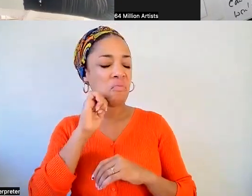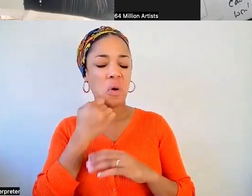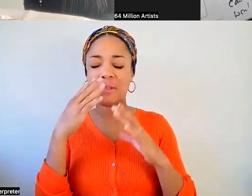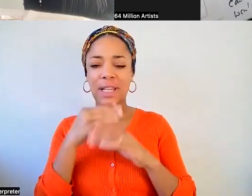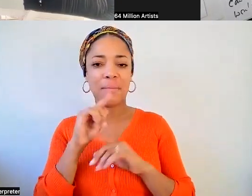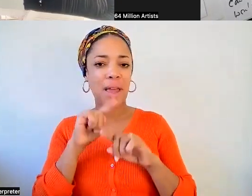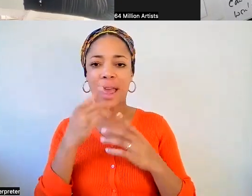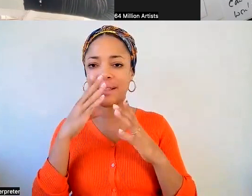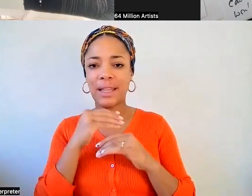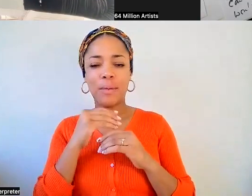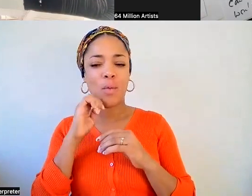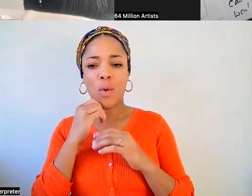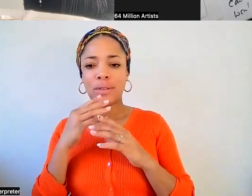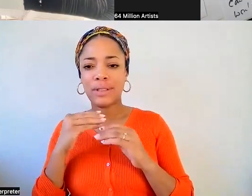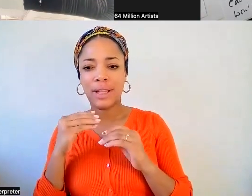sleep.